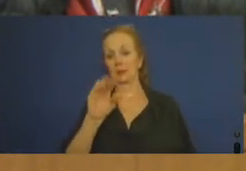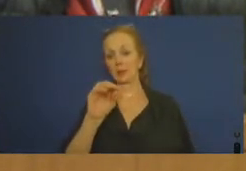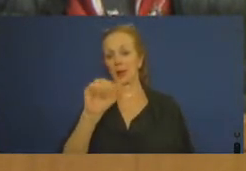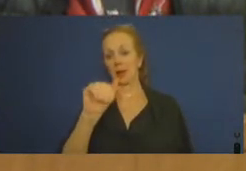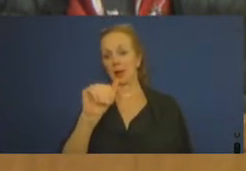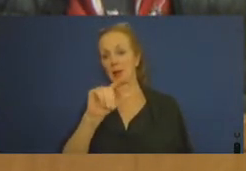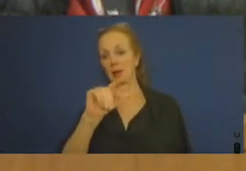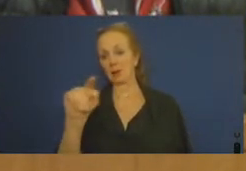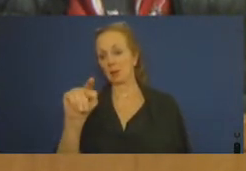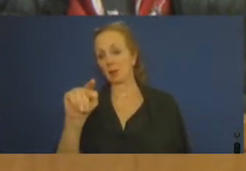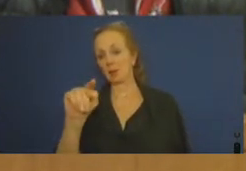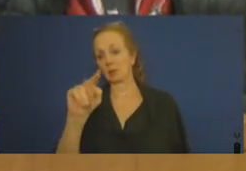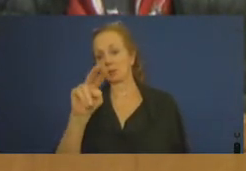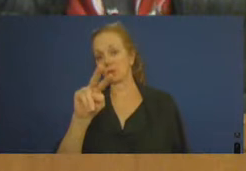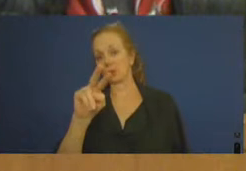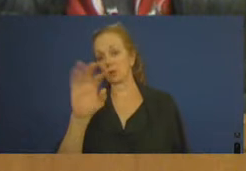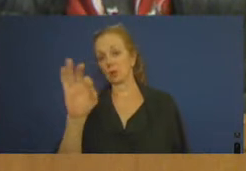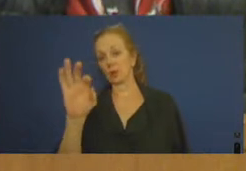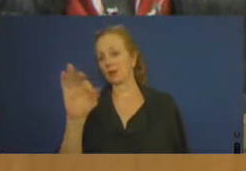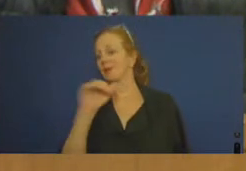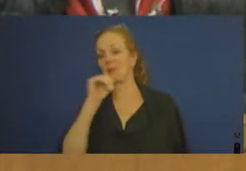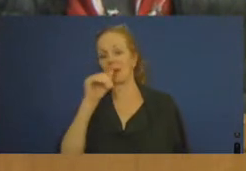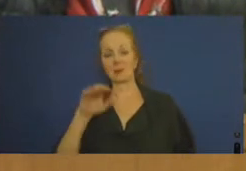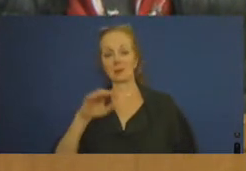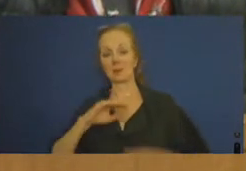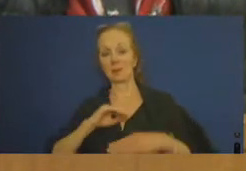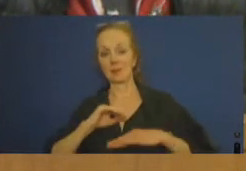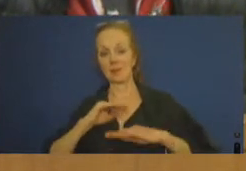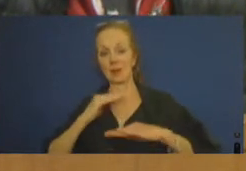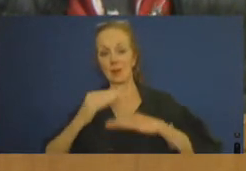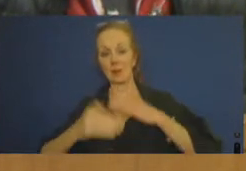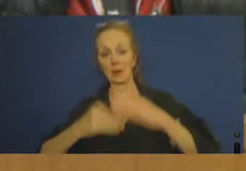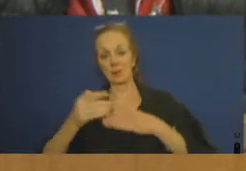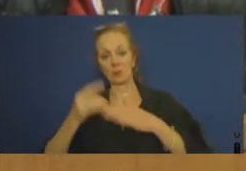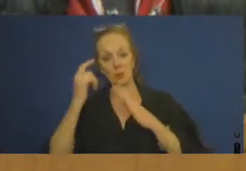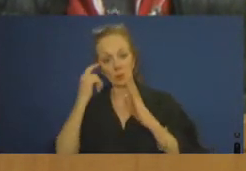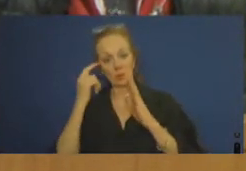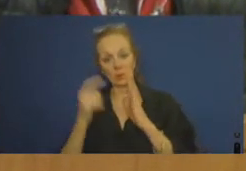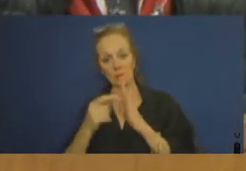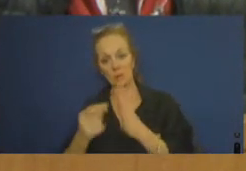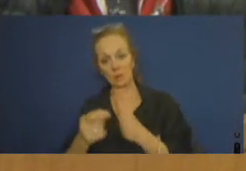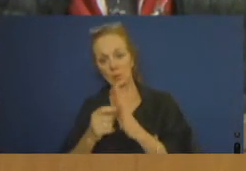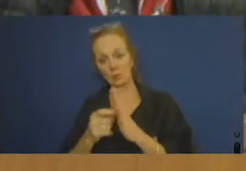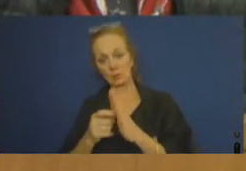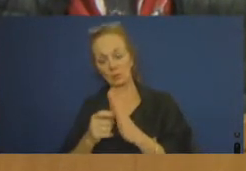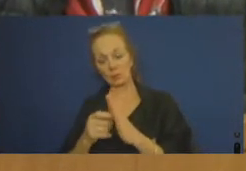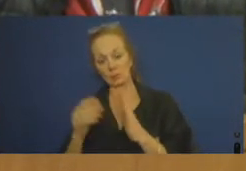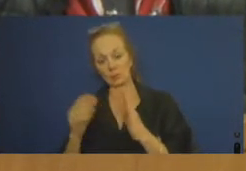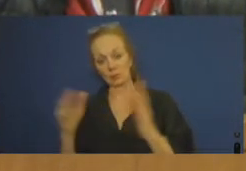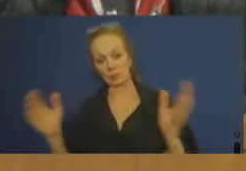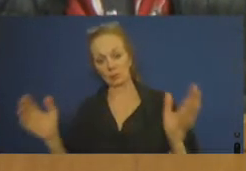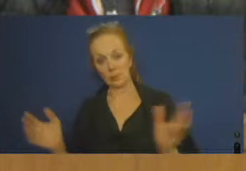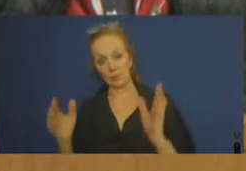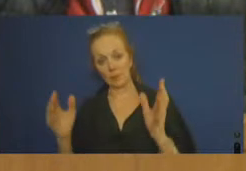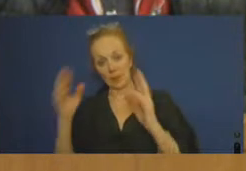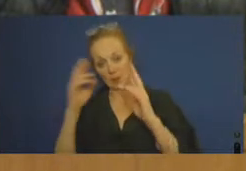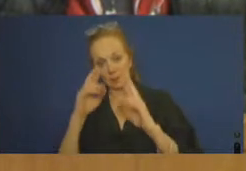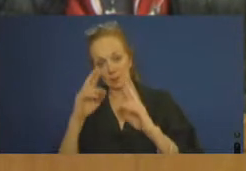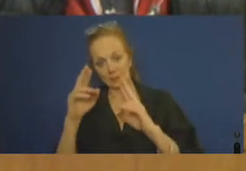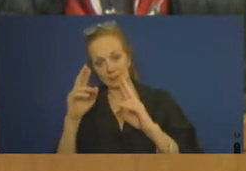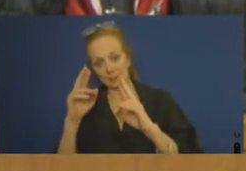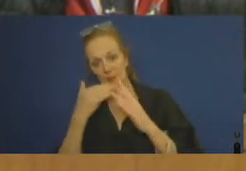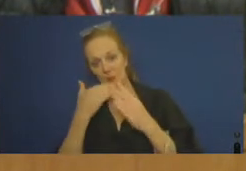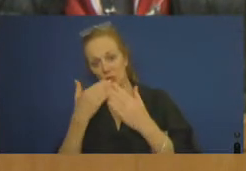160A-299 are not met. These procedural notification requirements exist to foster respect and to encourage good